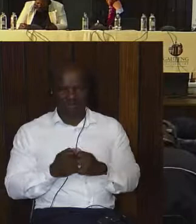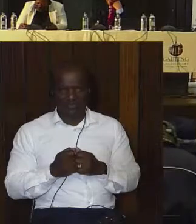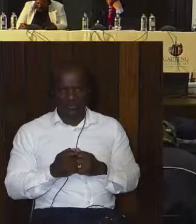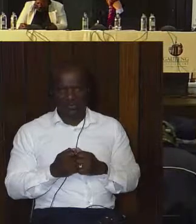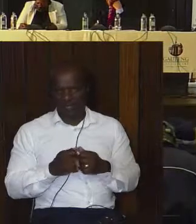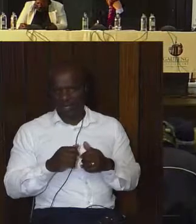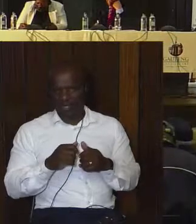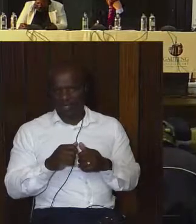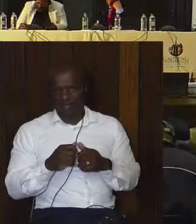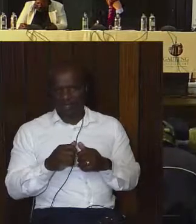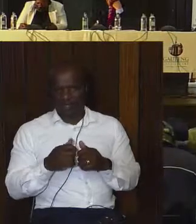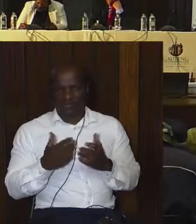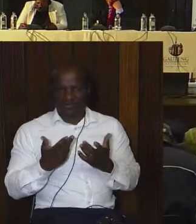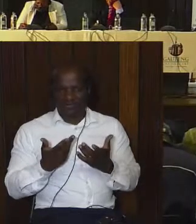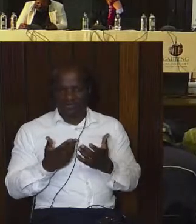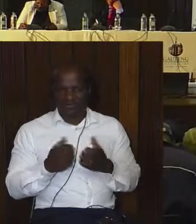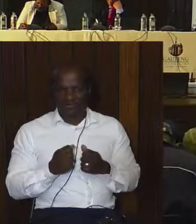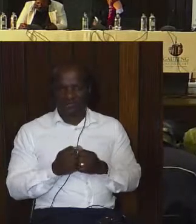because